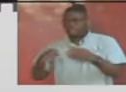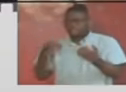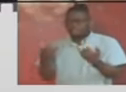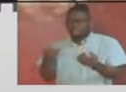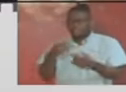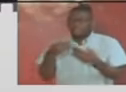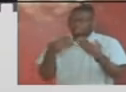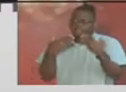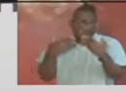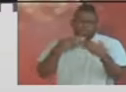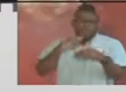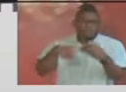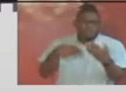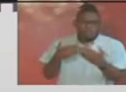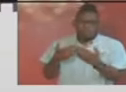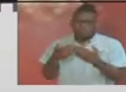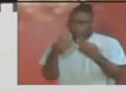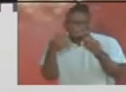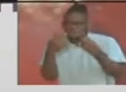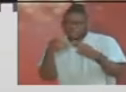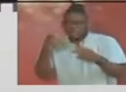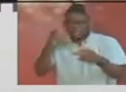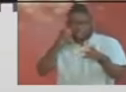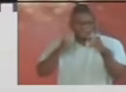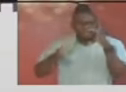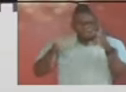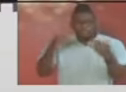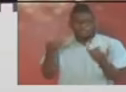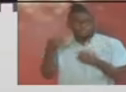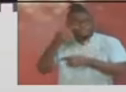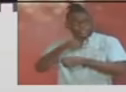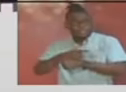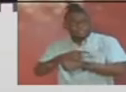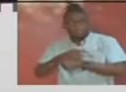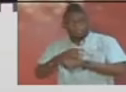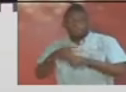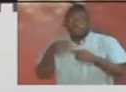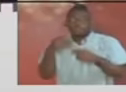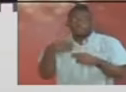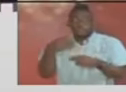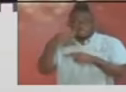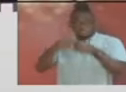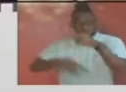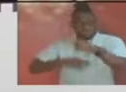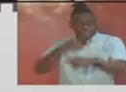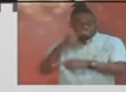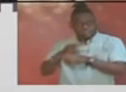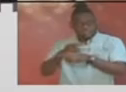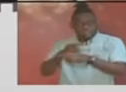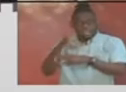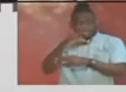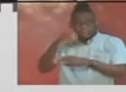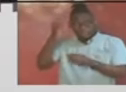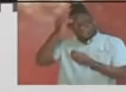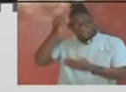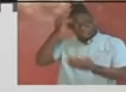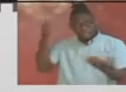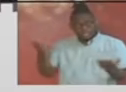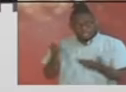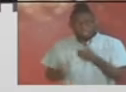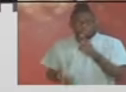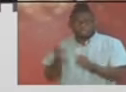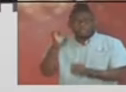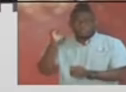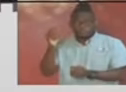us. Today we were given both a domestic and a regional perspective on the COVID-19 response. And we were reminded